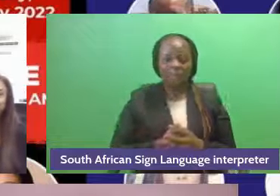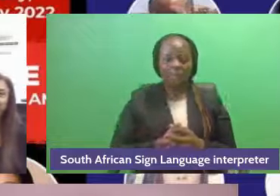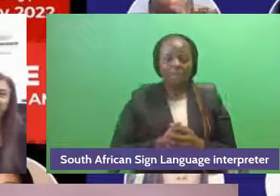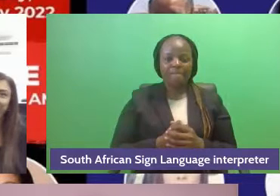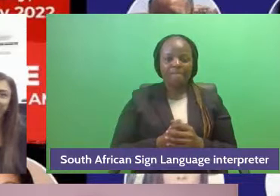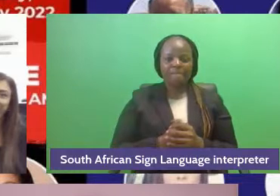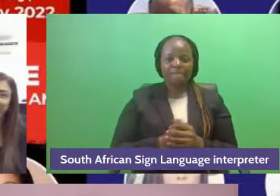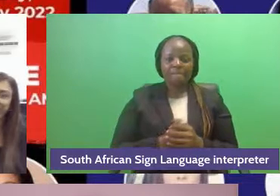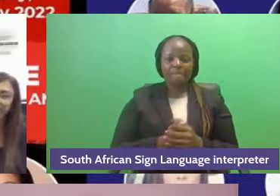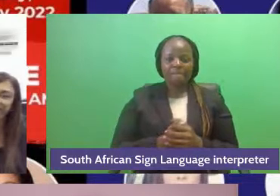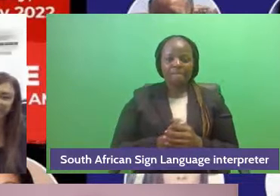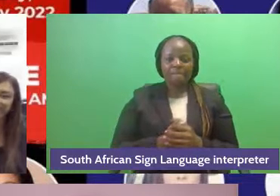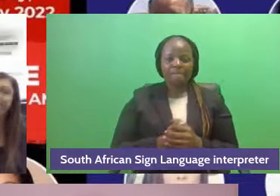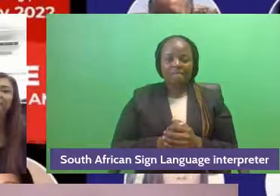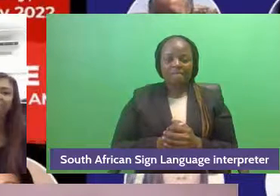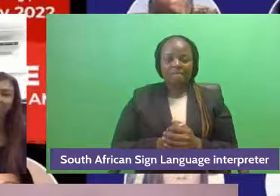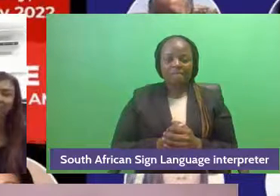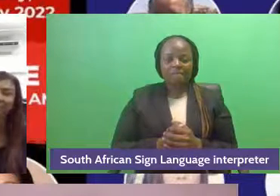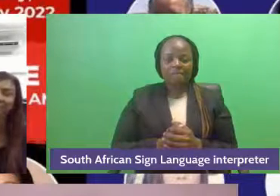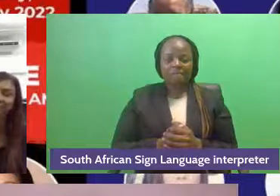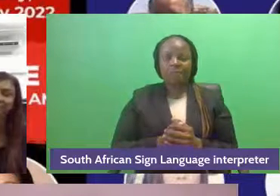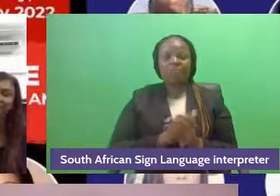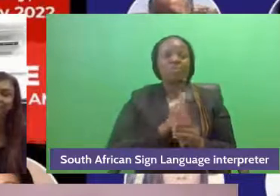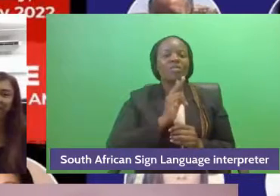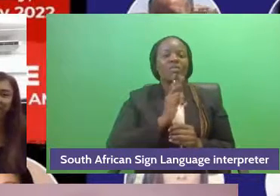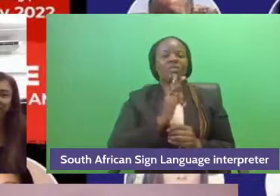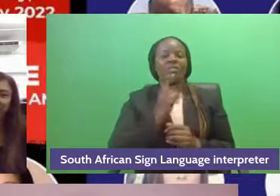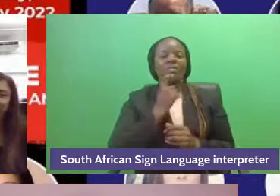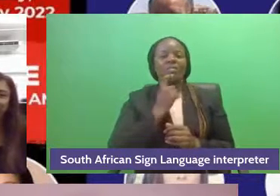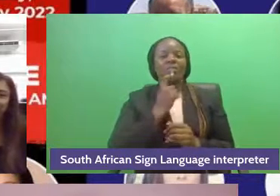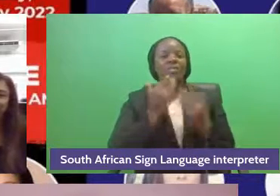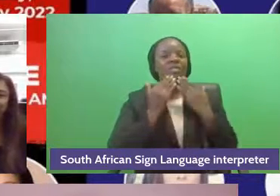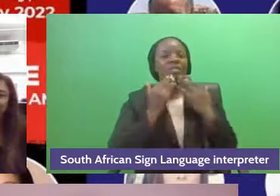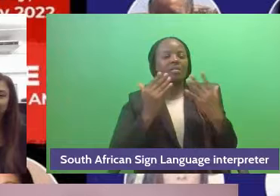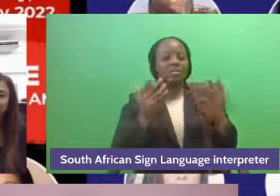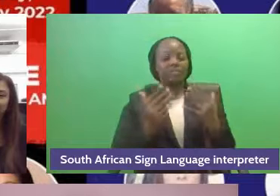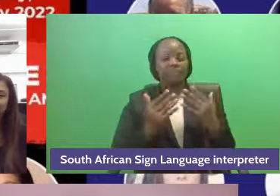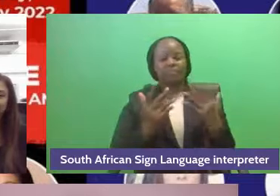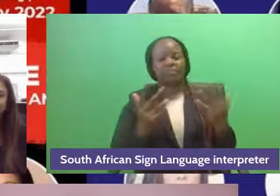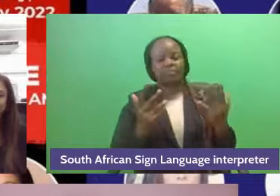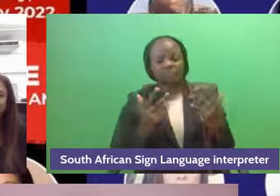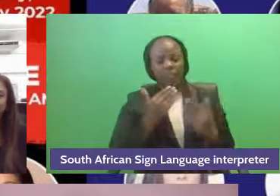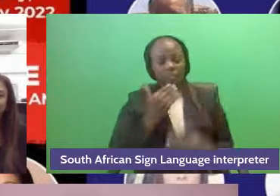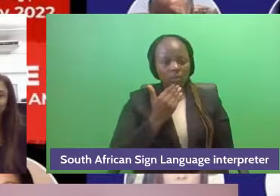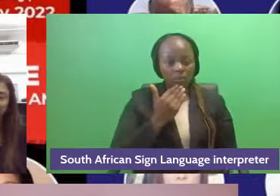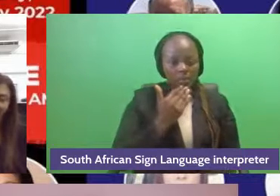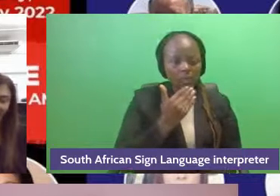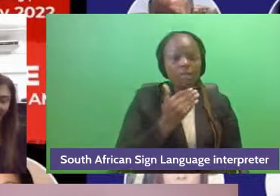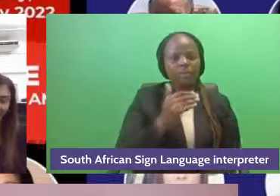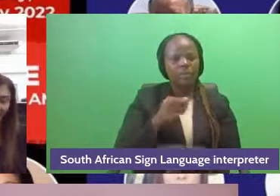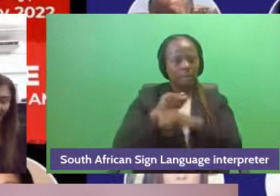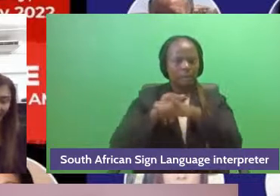much. Awesome, everyone. Thanks very much. I think we all share the very same